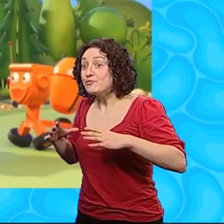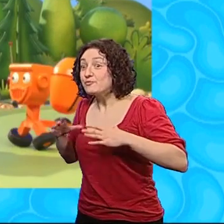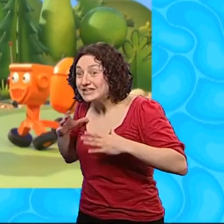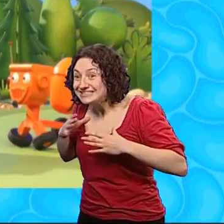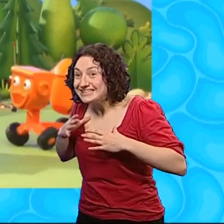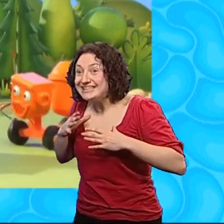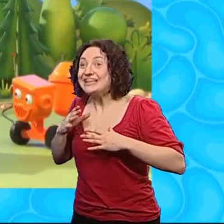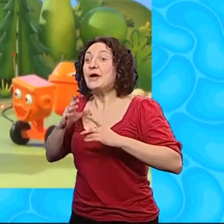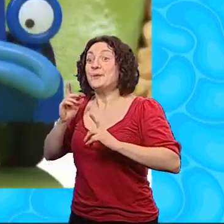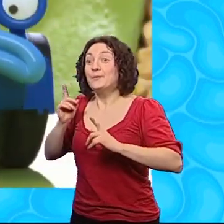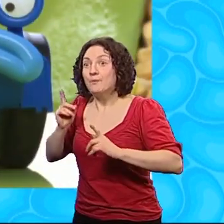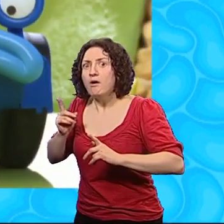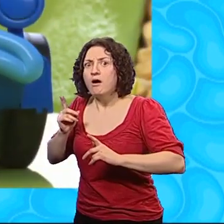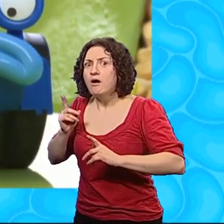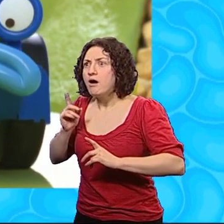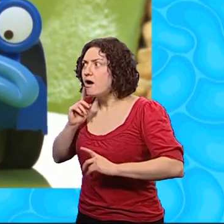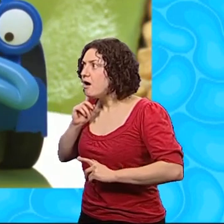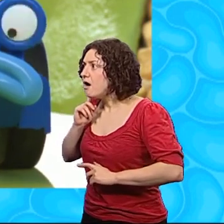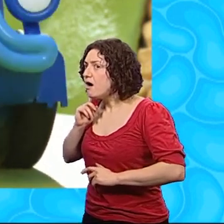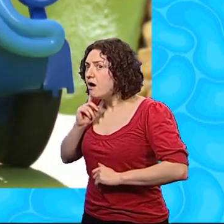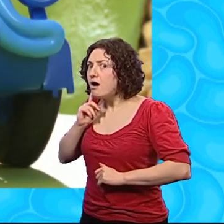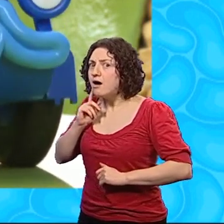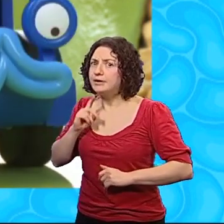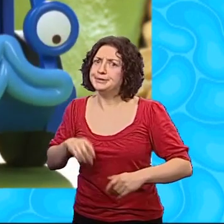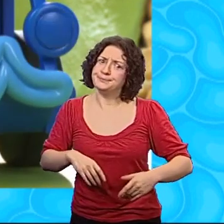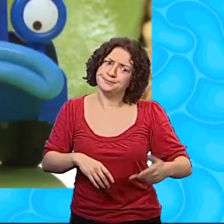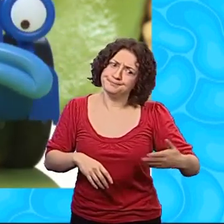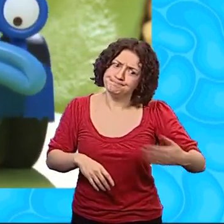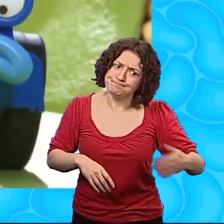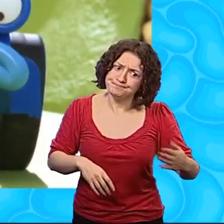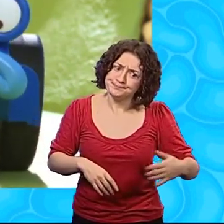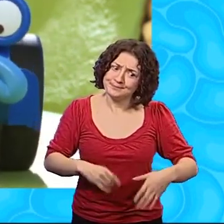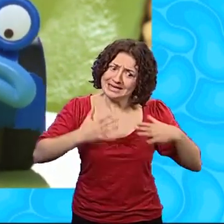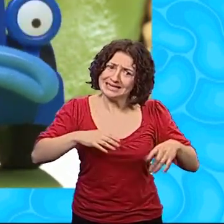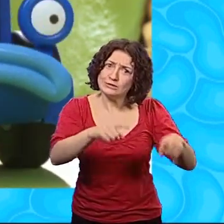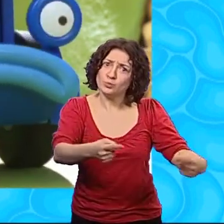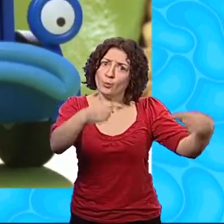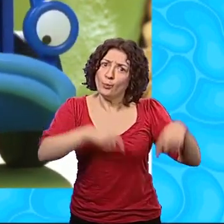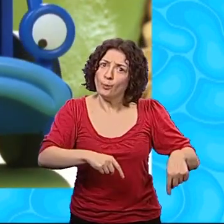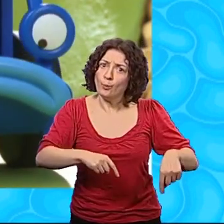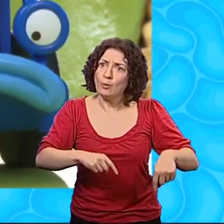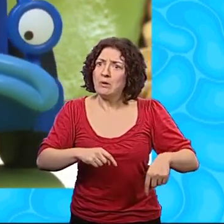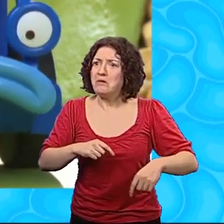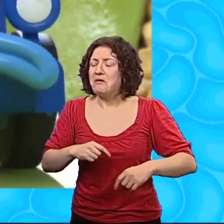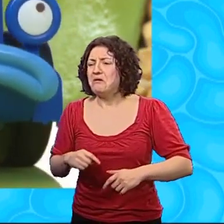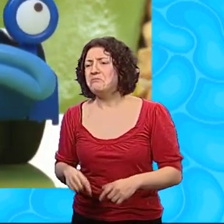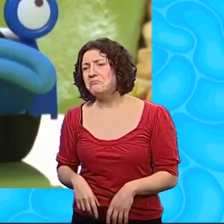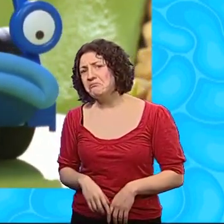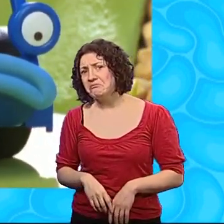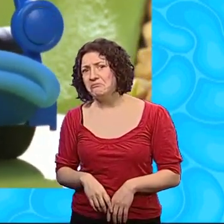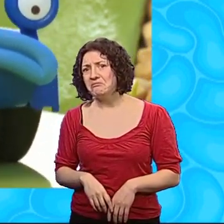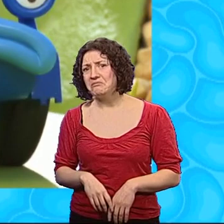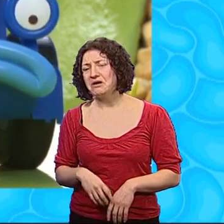Lofty. Come in, Lofty. We need you at the bunkhouse. Oh, on my way, Bob. I've got to go, and I still